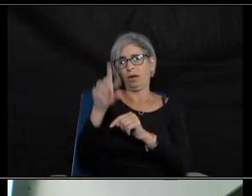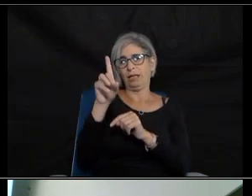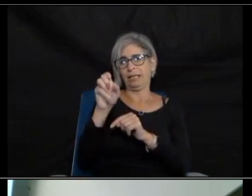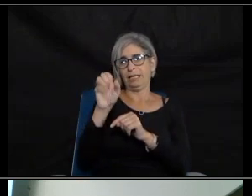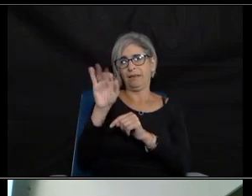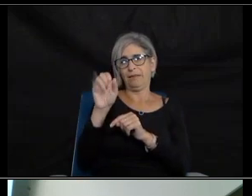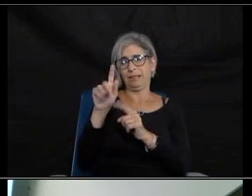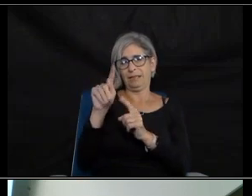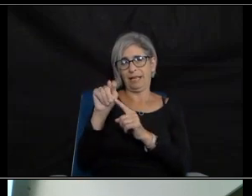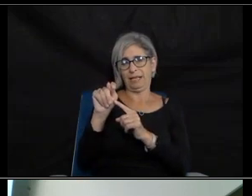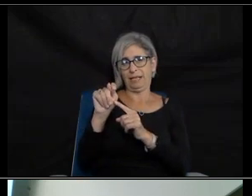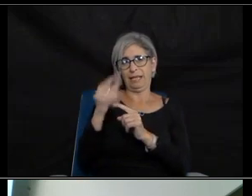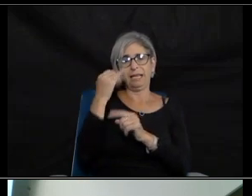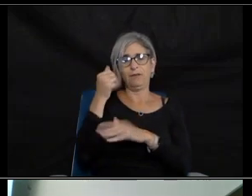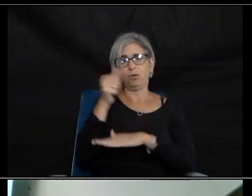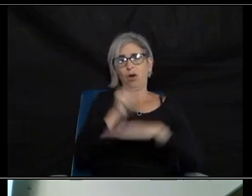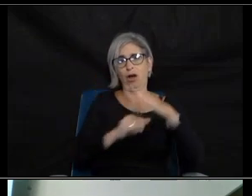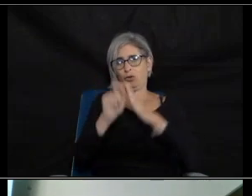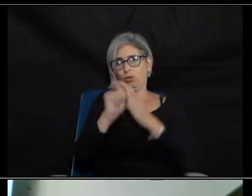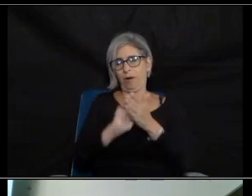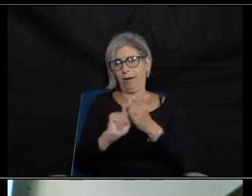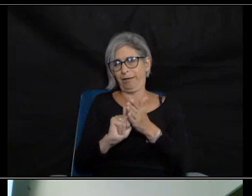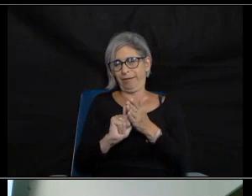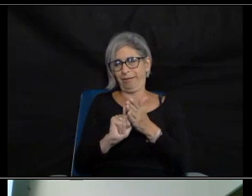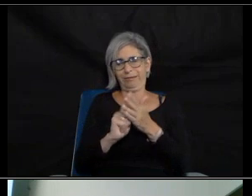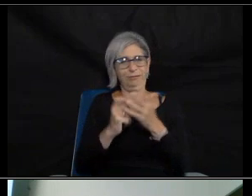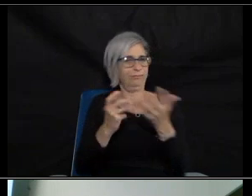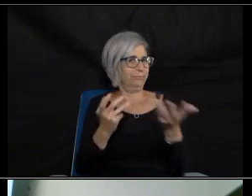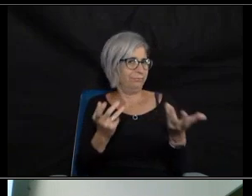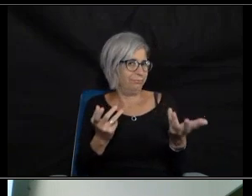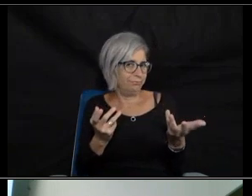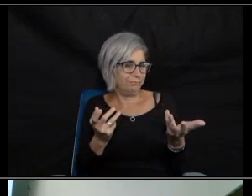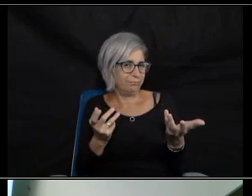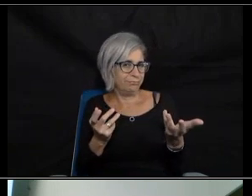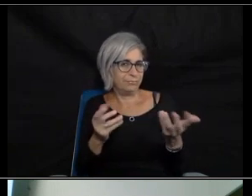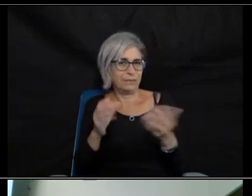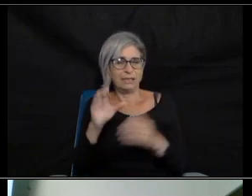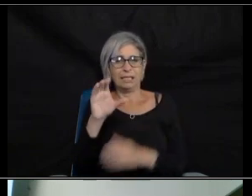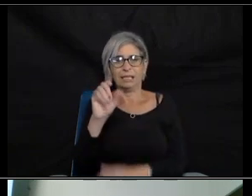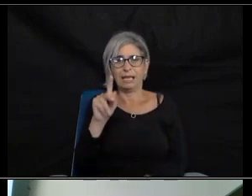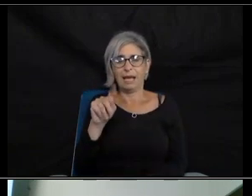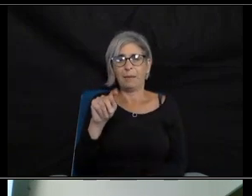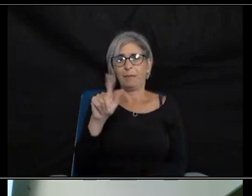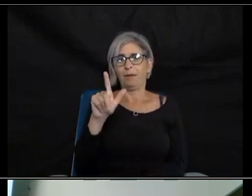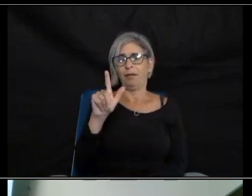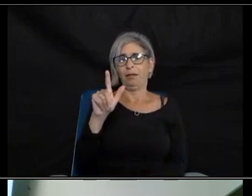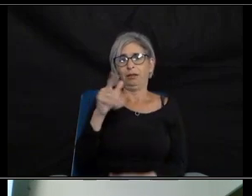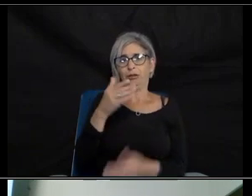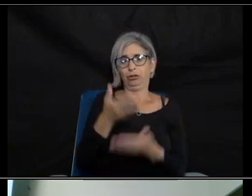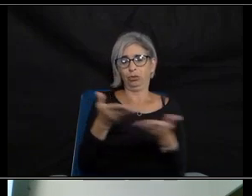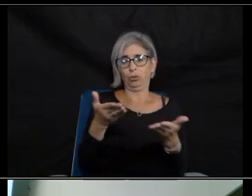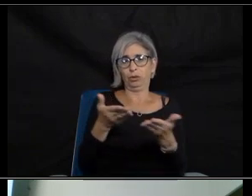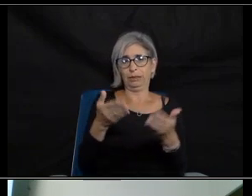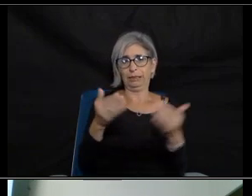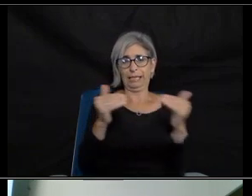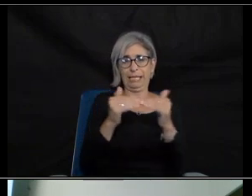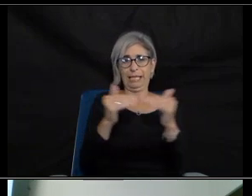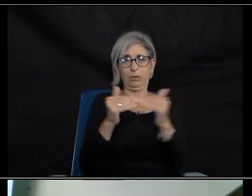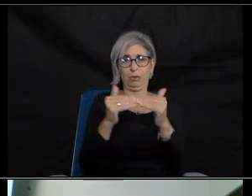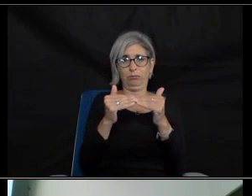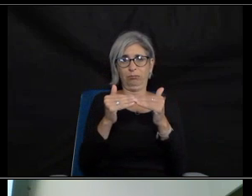basic tenet of underwriting is that capital in sources equal capital expenditures